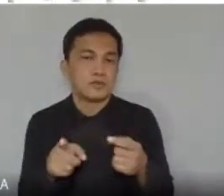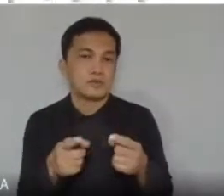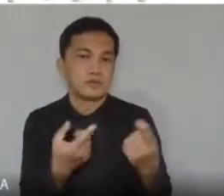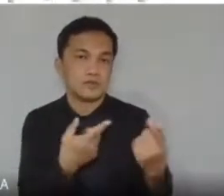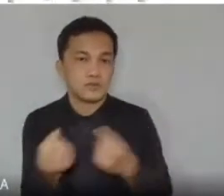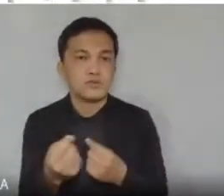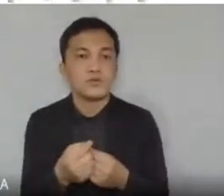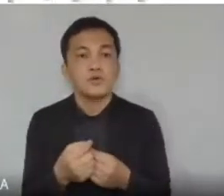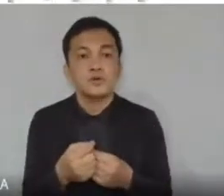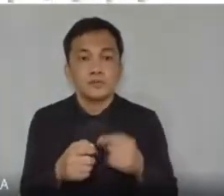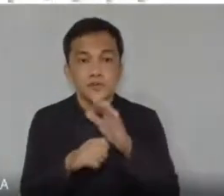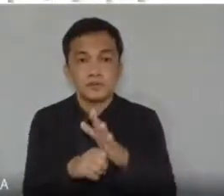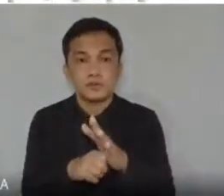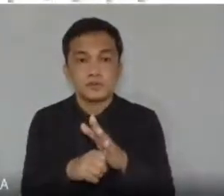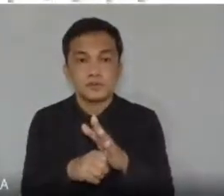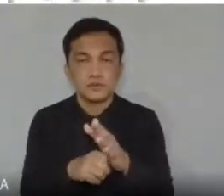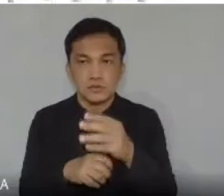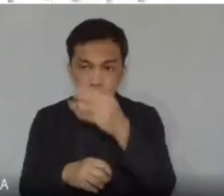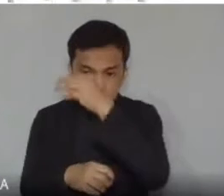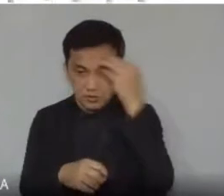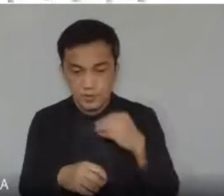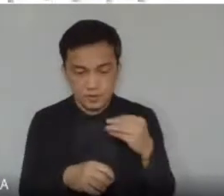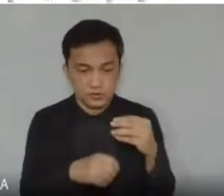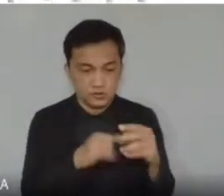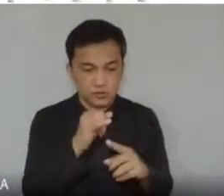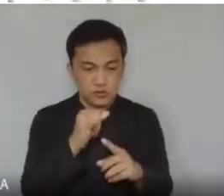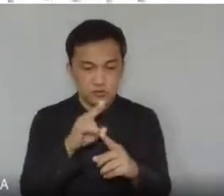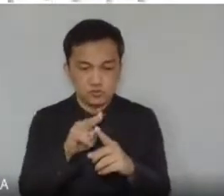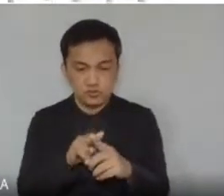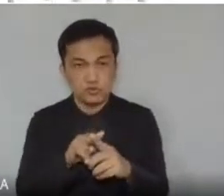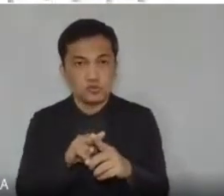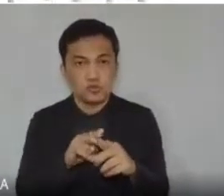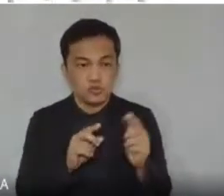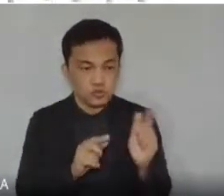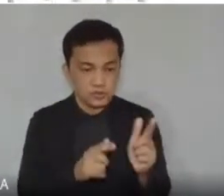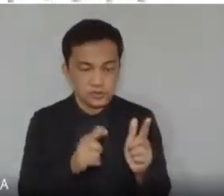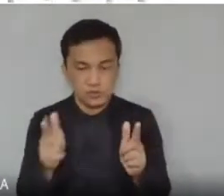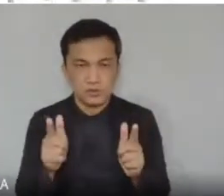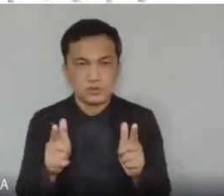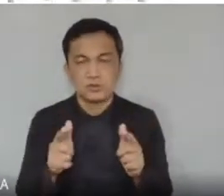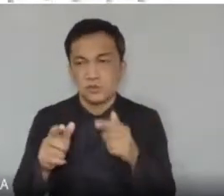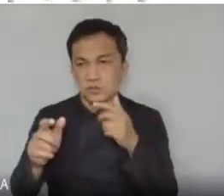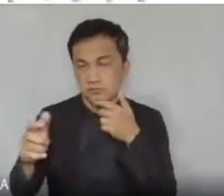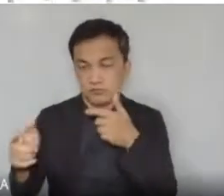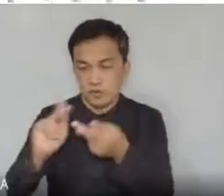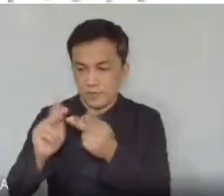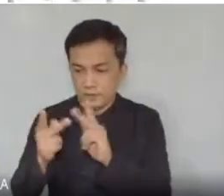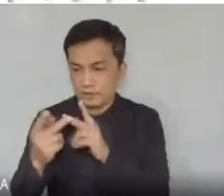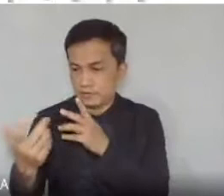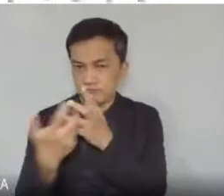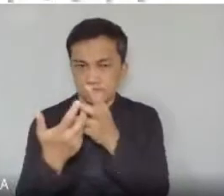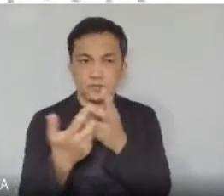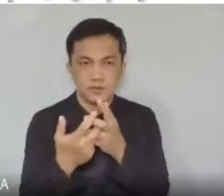from Globe and Telemed. And of course, we have three more. One